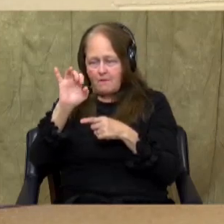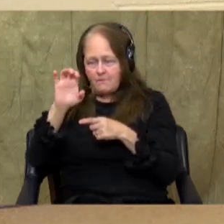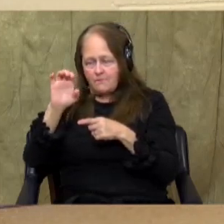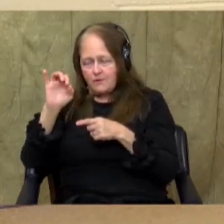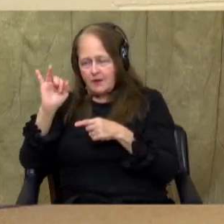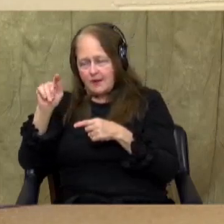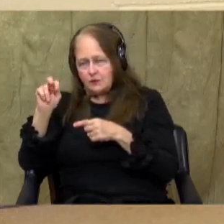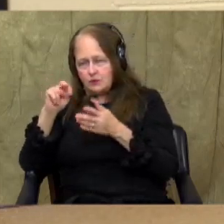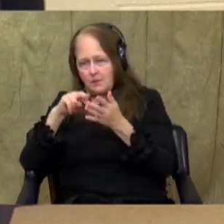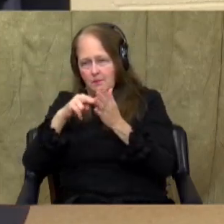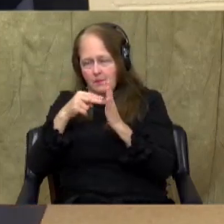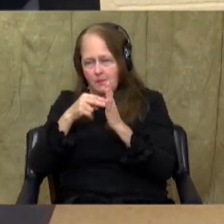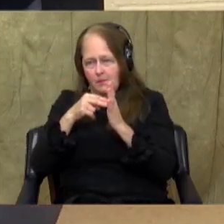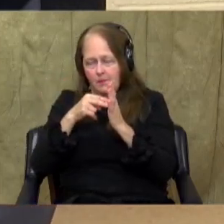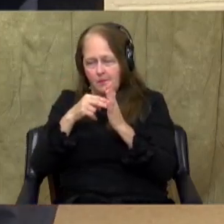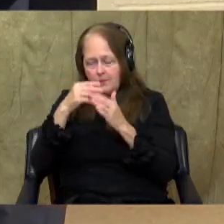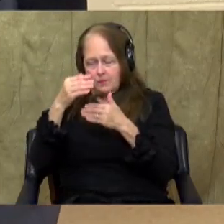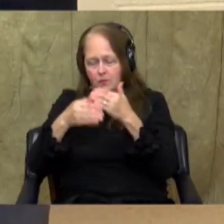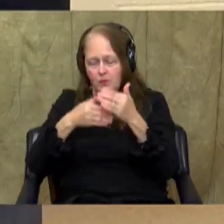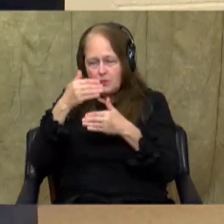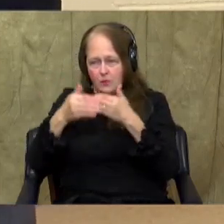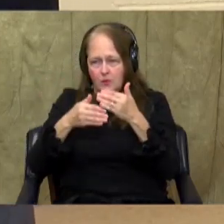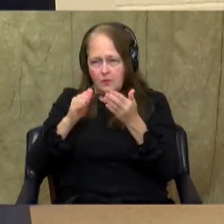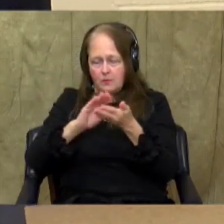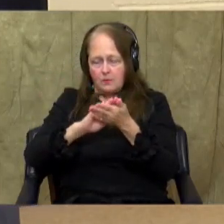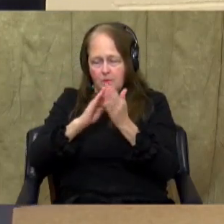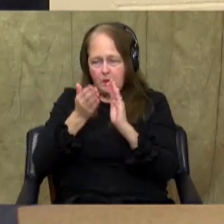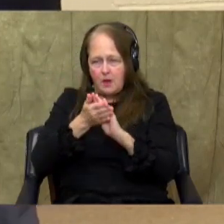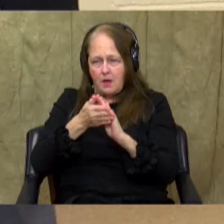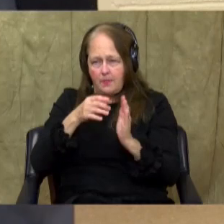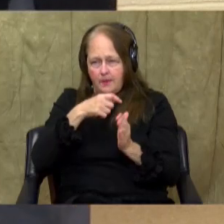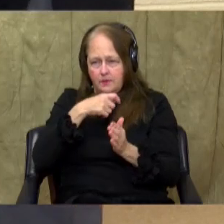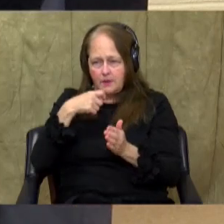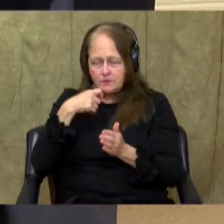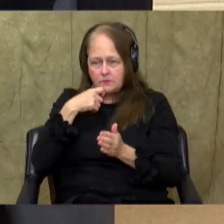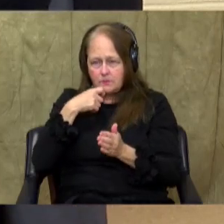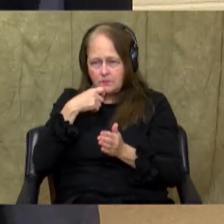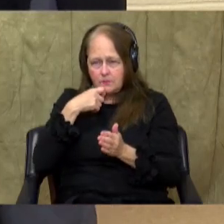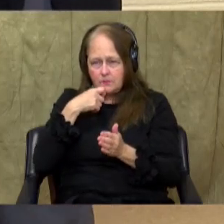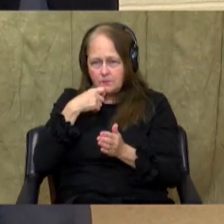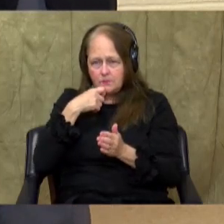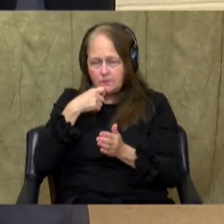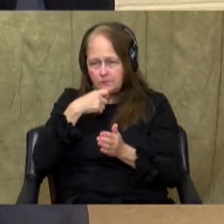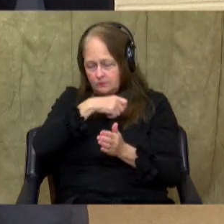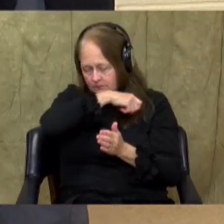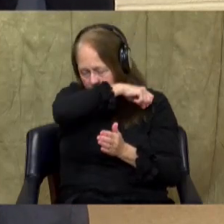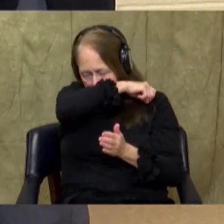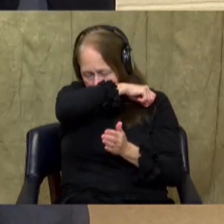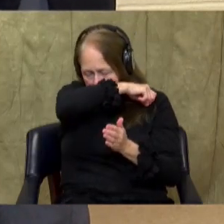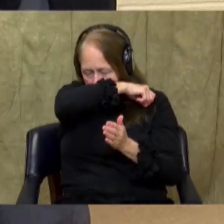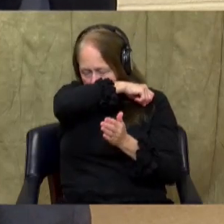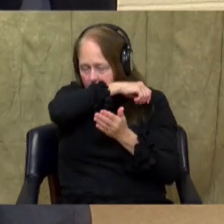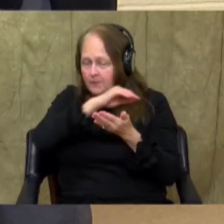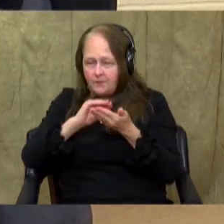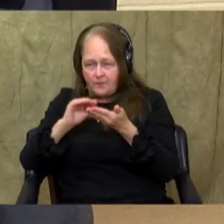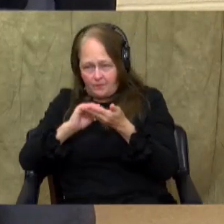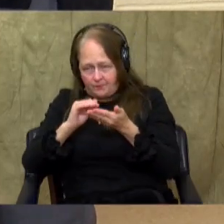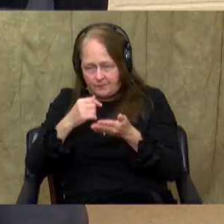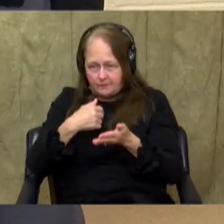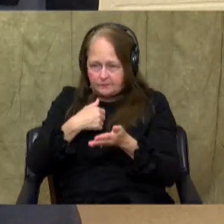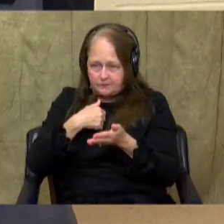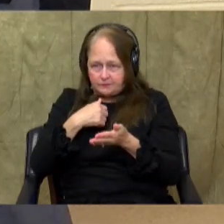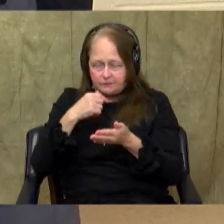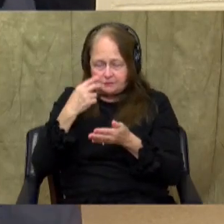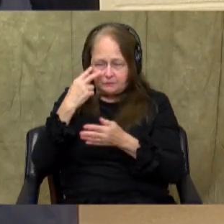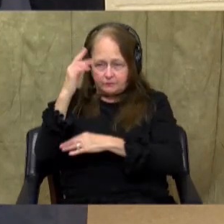desertification, means the process of becoming a desert. If you look at the picture, you'll see desert in the background and you